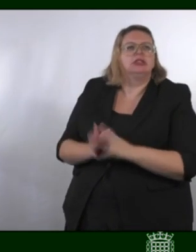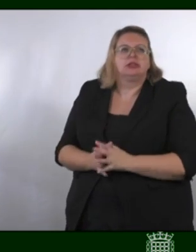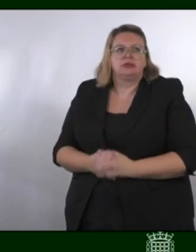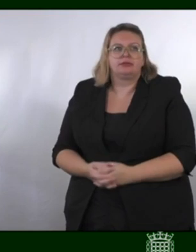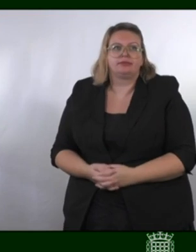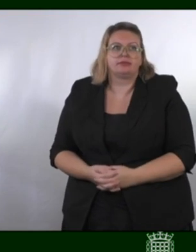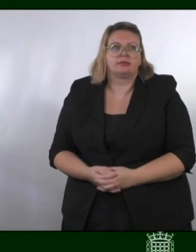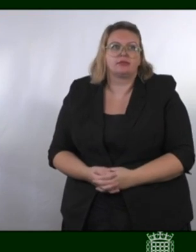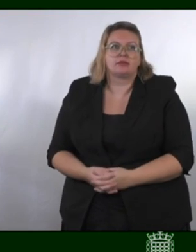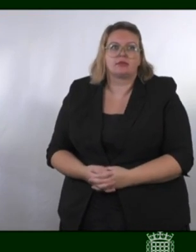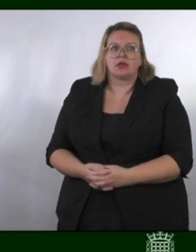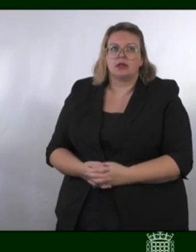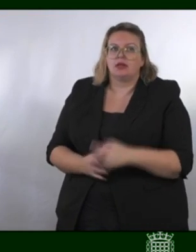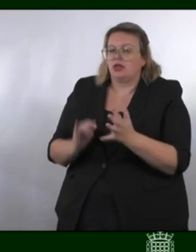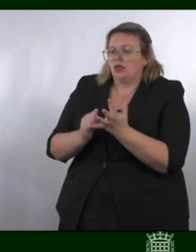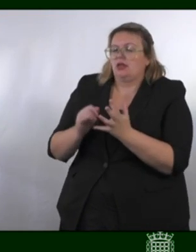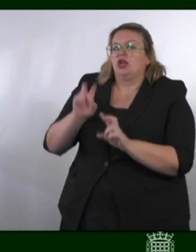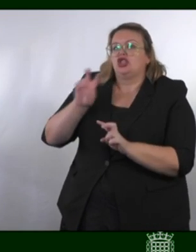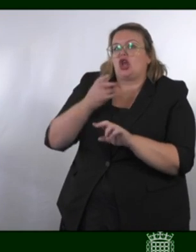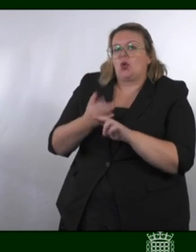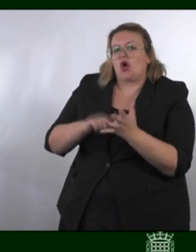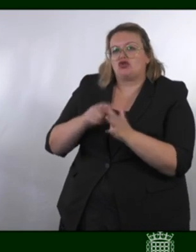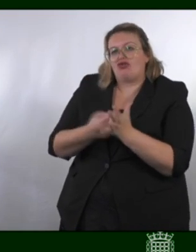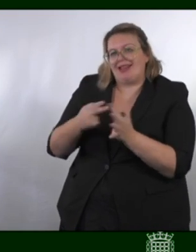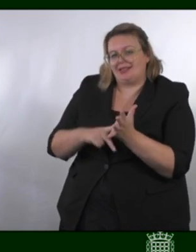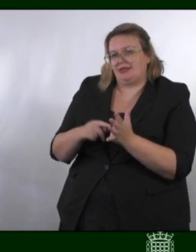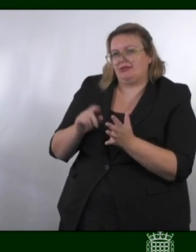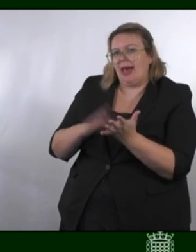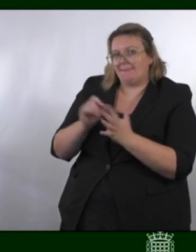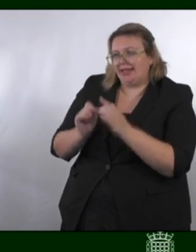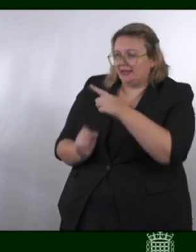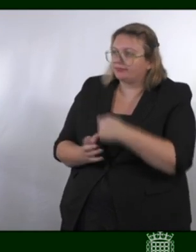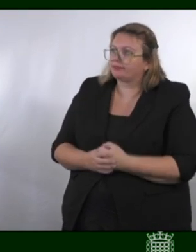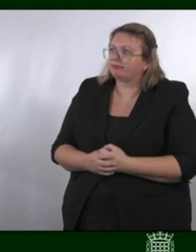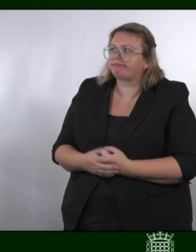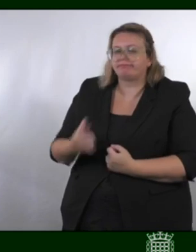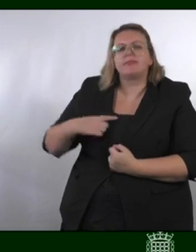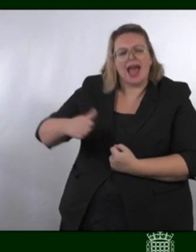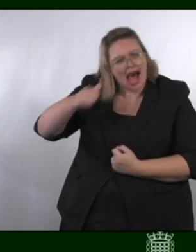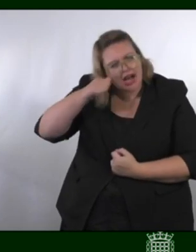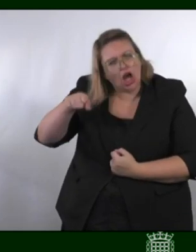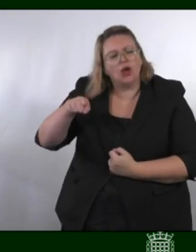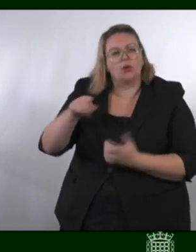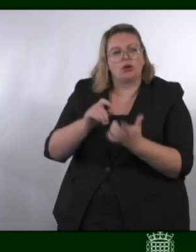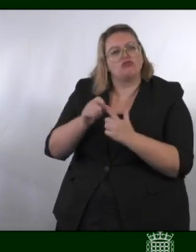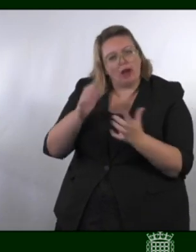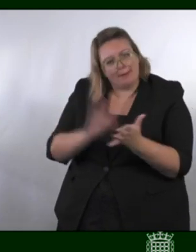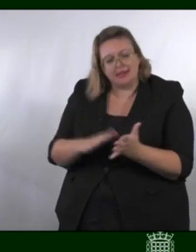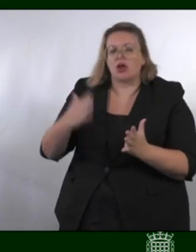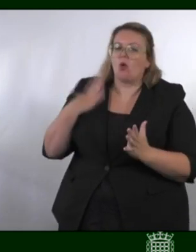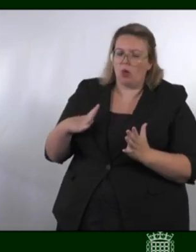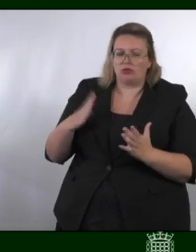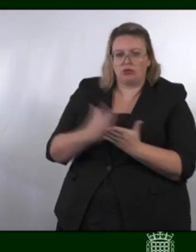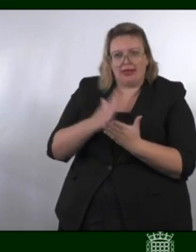Thank you, Mr. Speaker. I know the Prime Minister is committed to doubling down on levelling up. Will he join me for a virtual tour of Stoke-on-Trent